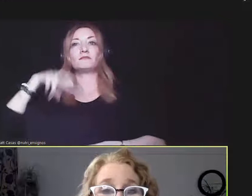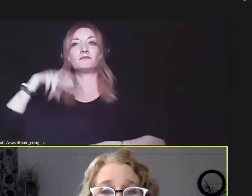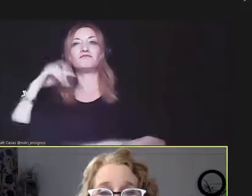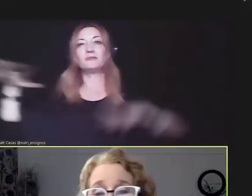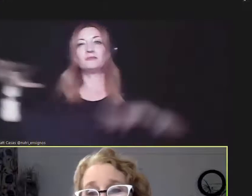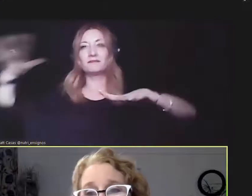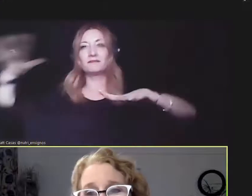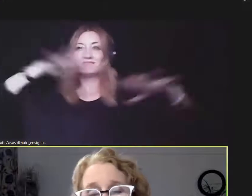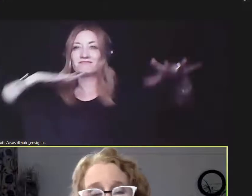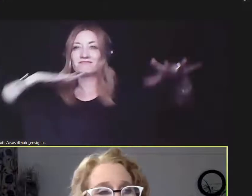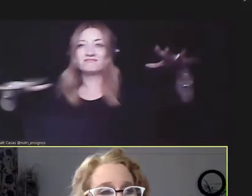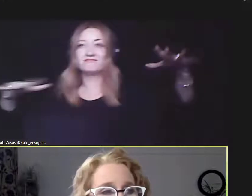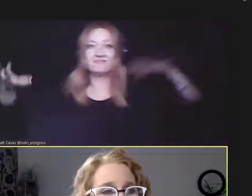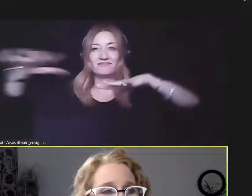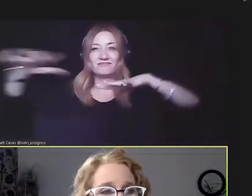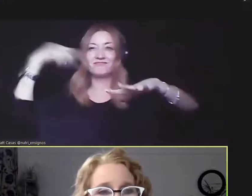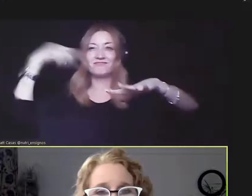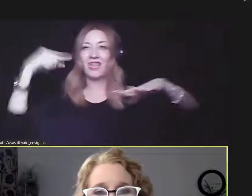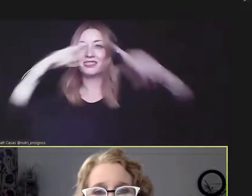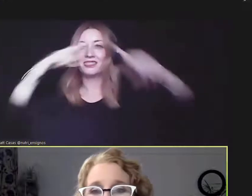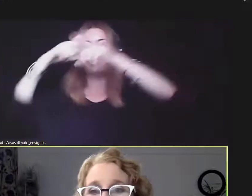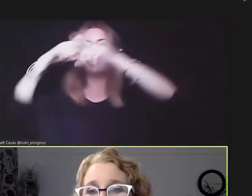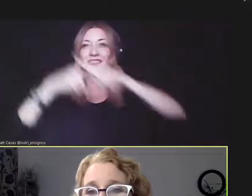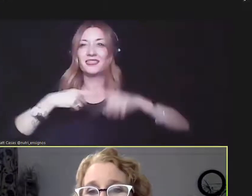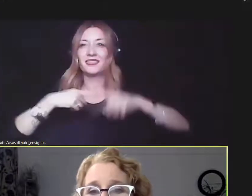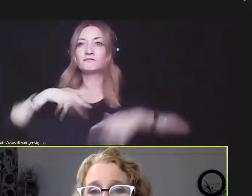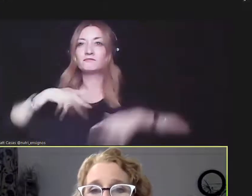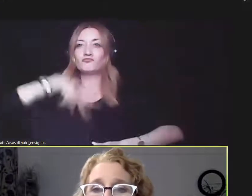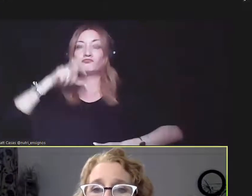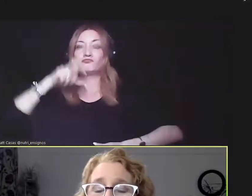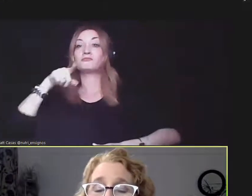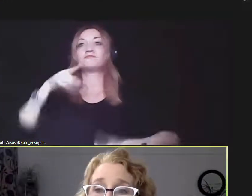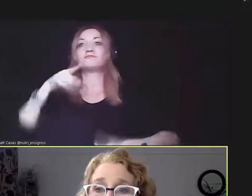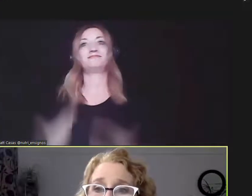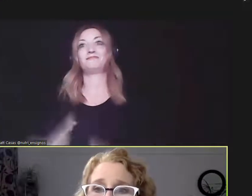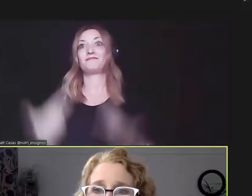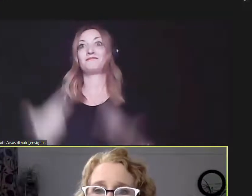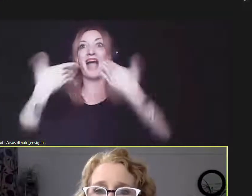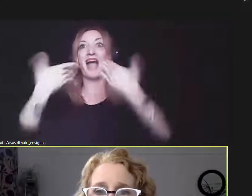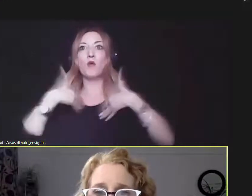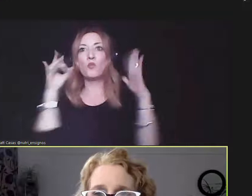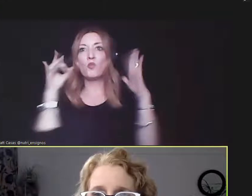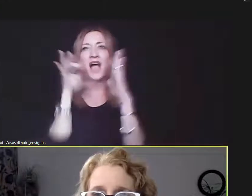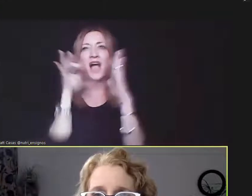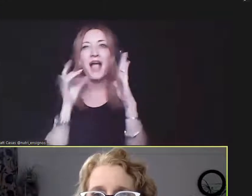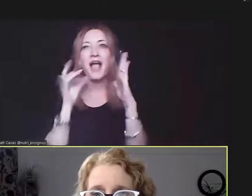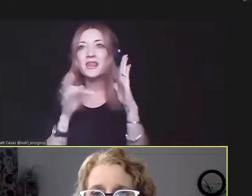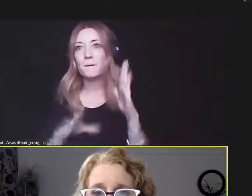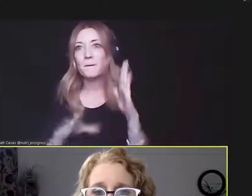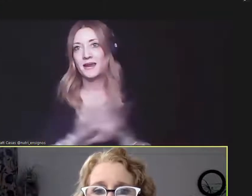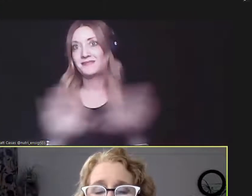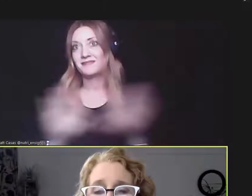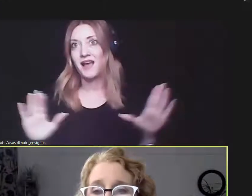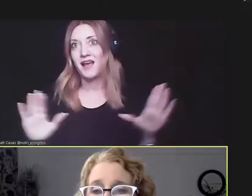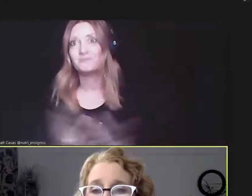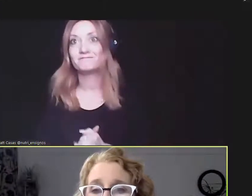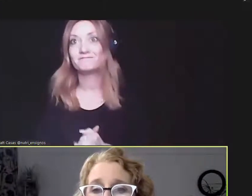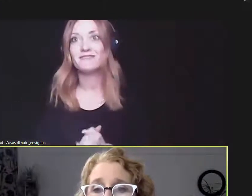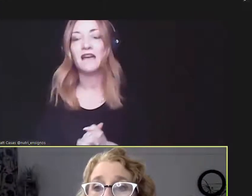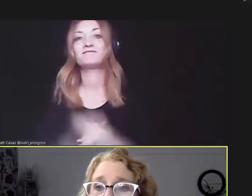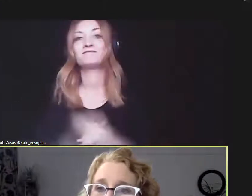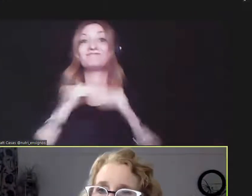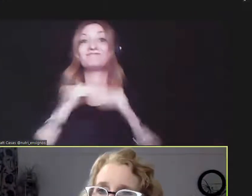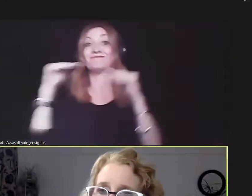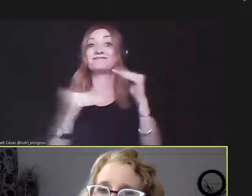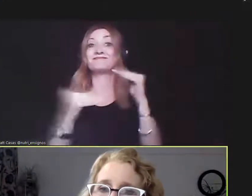incredible second ingredient. And then we have activated charcoal. Now, activated